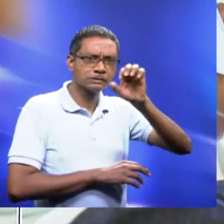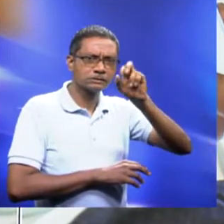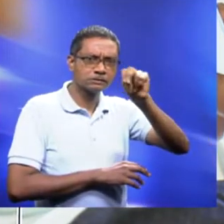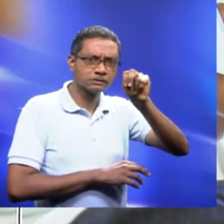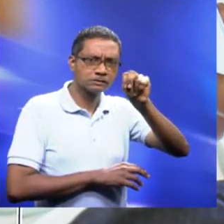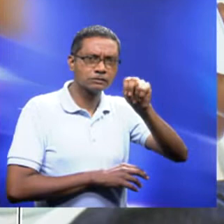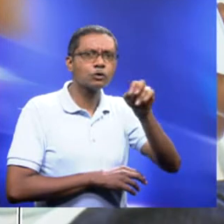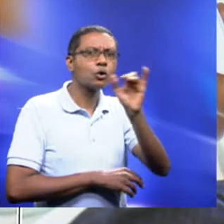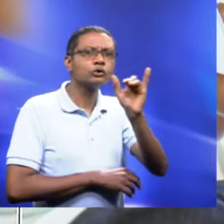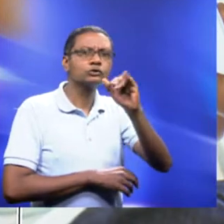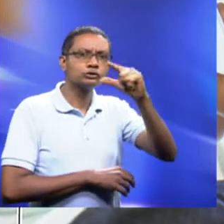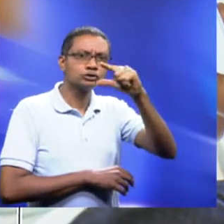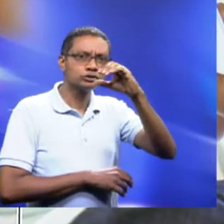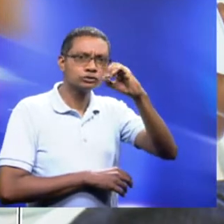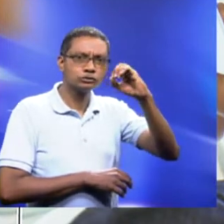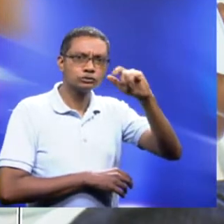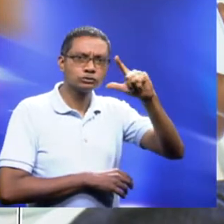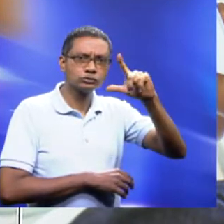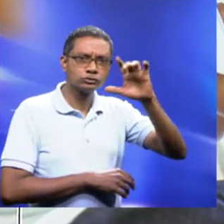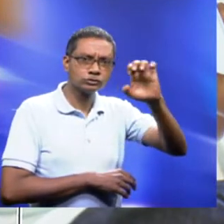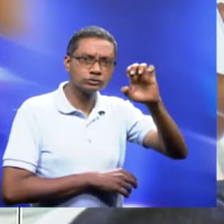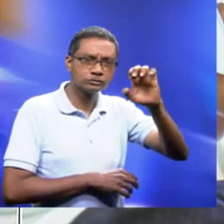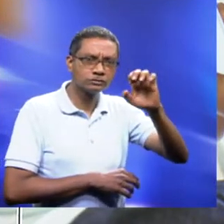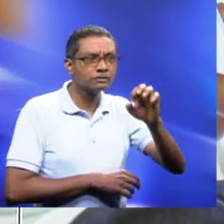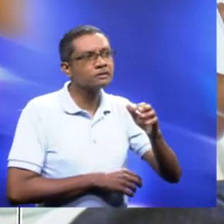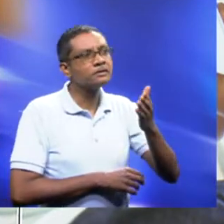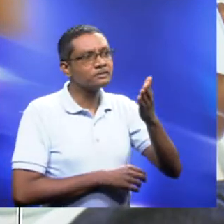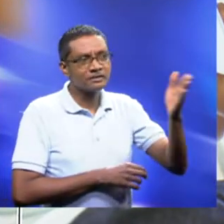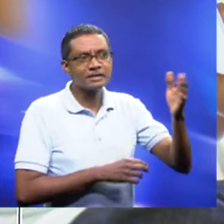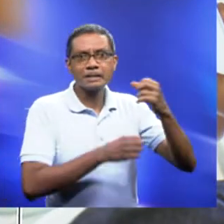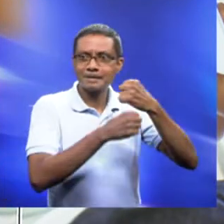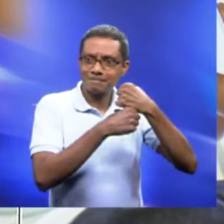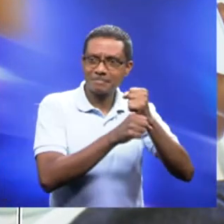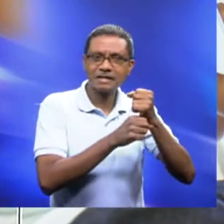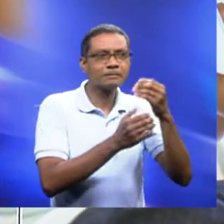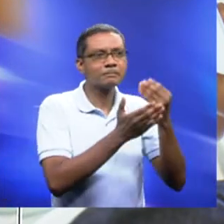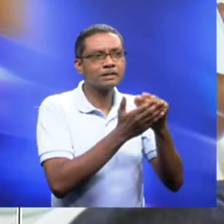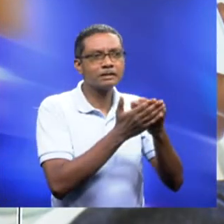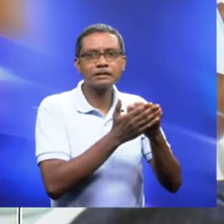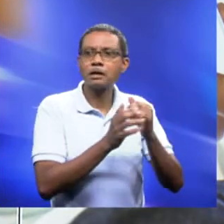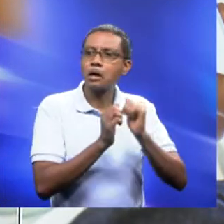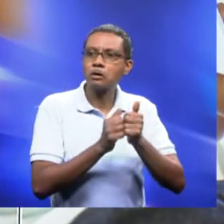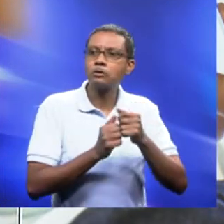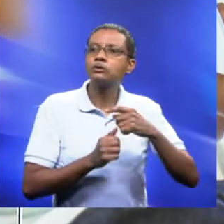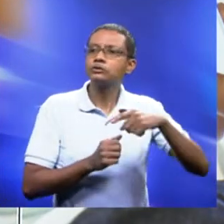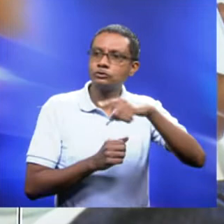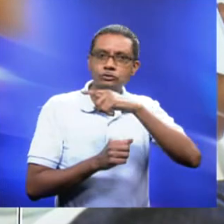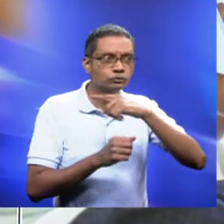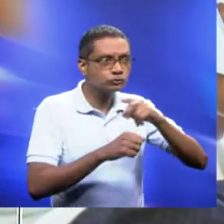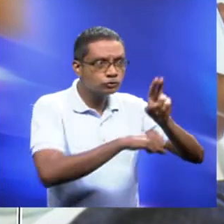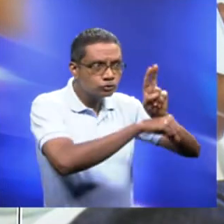information, getting metrics, getting particulars, selling their advertising for products. At the end of the day,